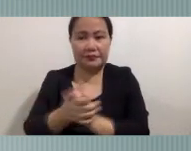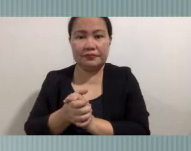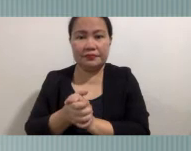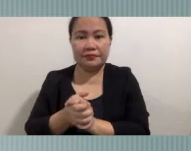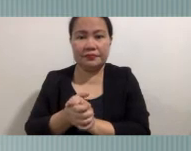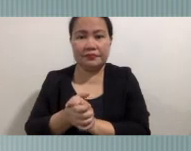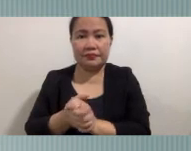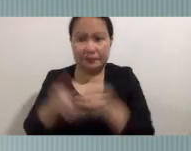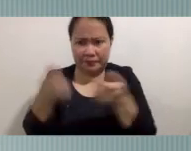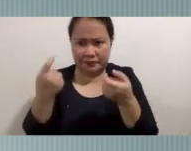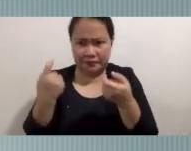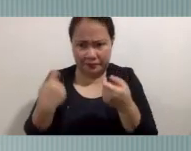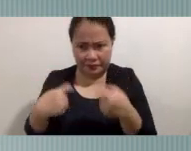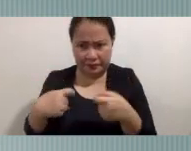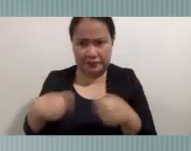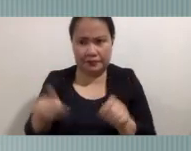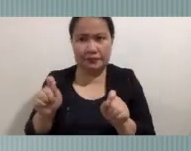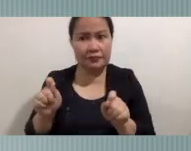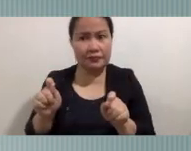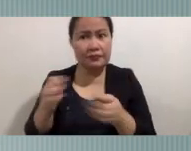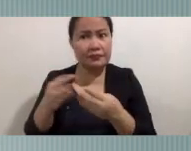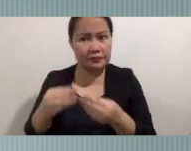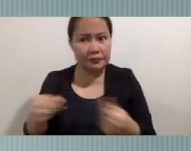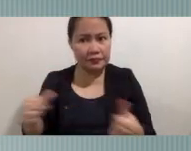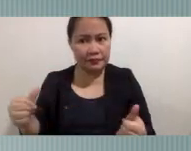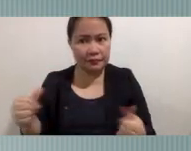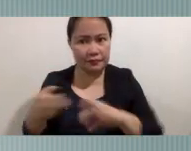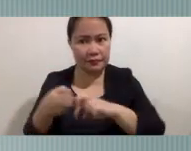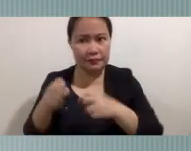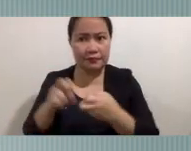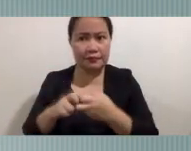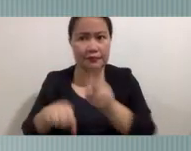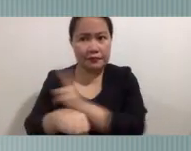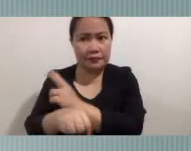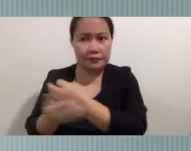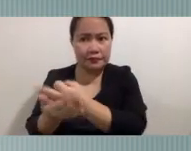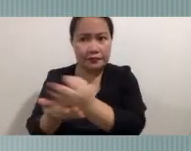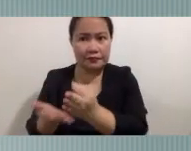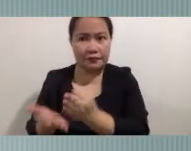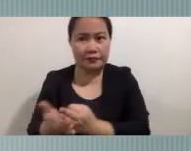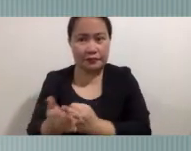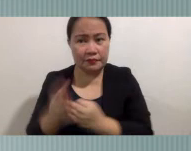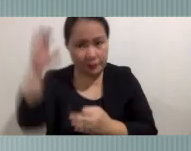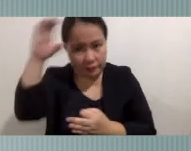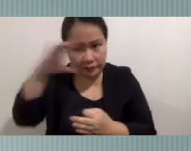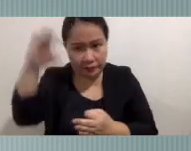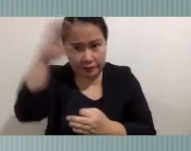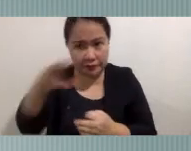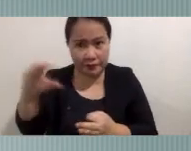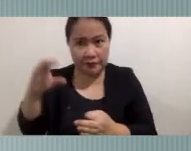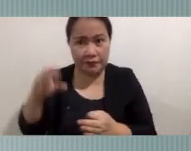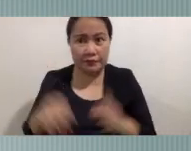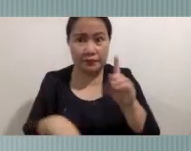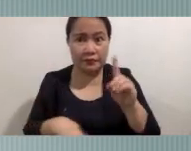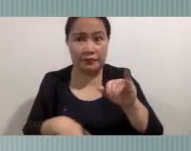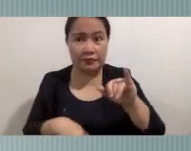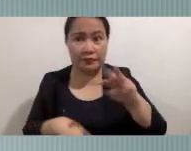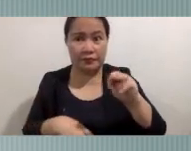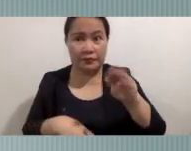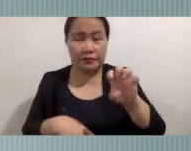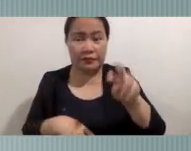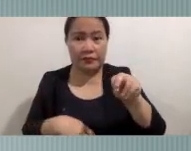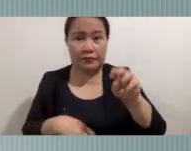Next, let us try to solve a problem. So, use factoring to find the dimensions of the given box